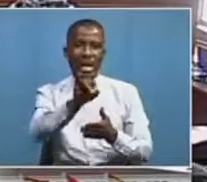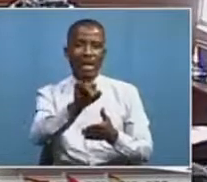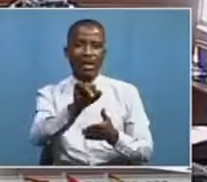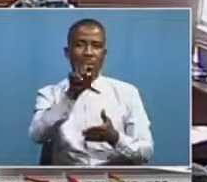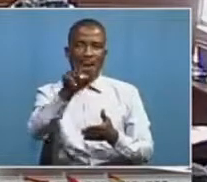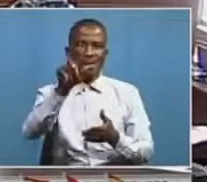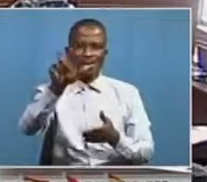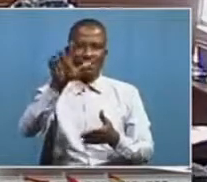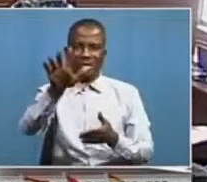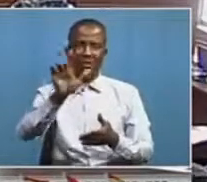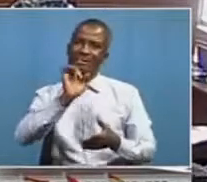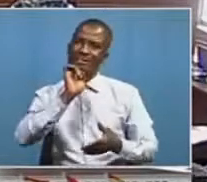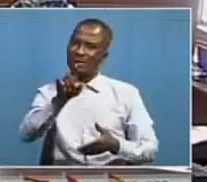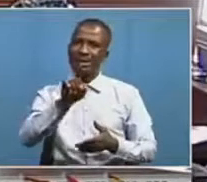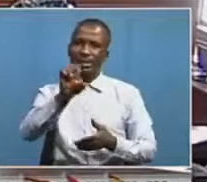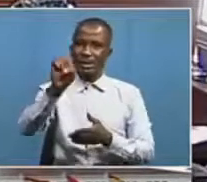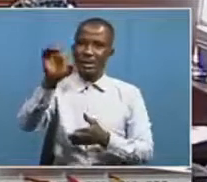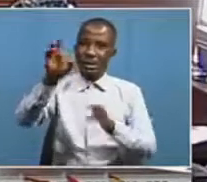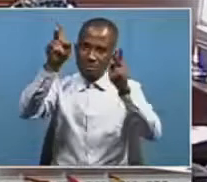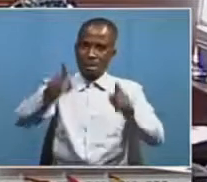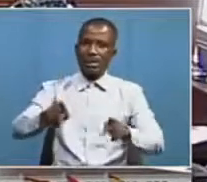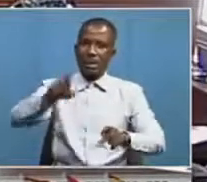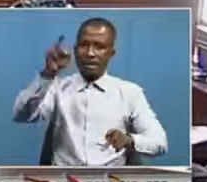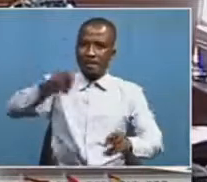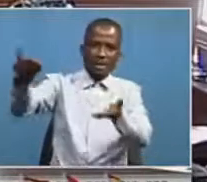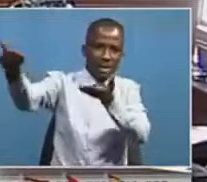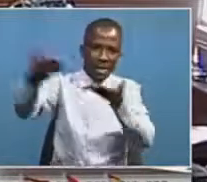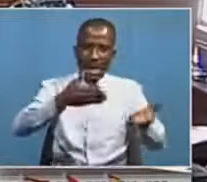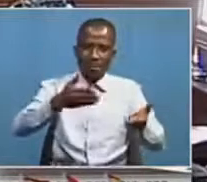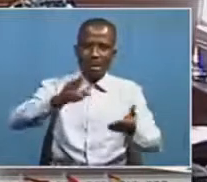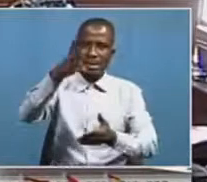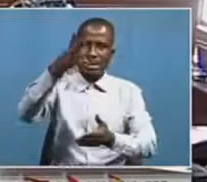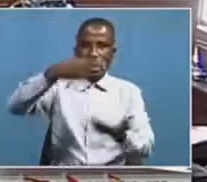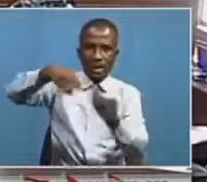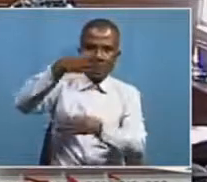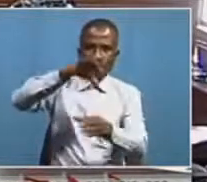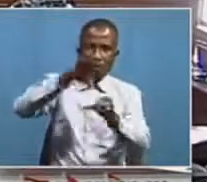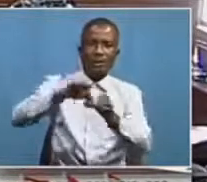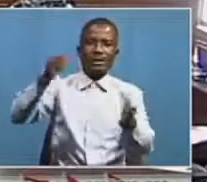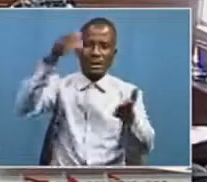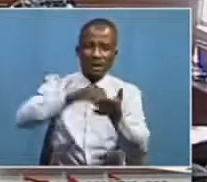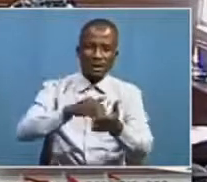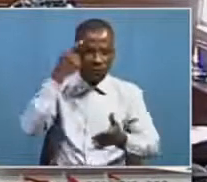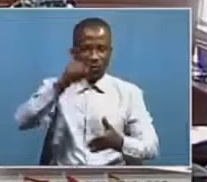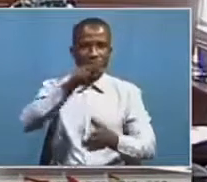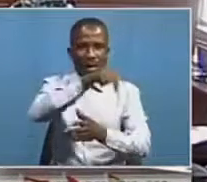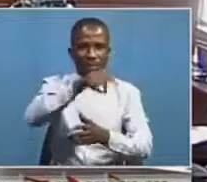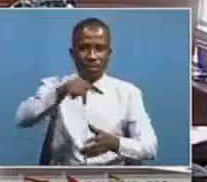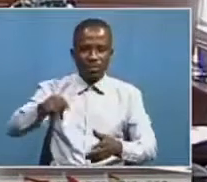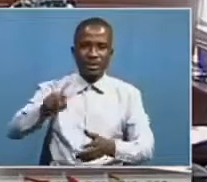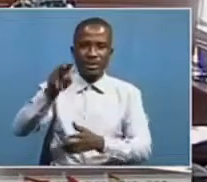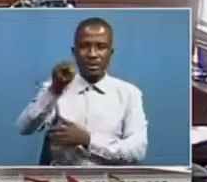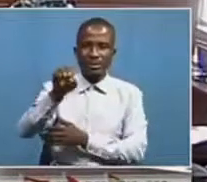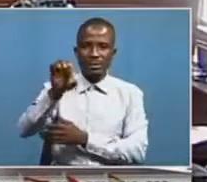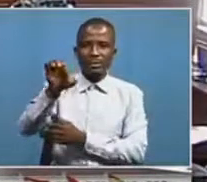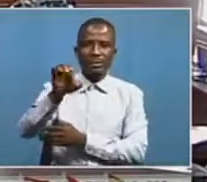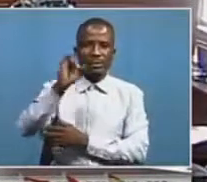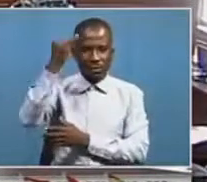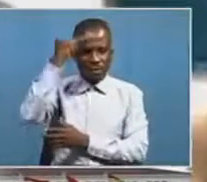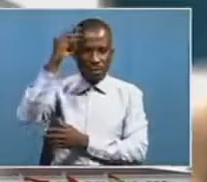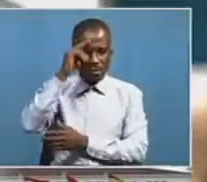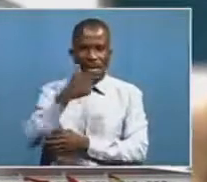further order directing the first respondent to proceed to conduct a second election between the first two candidates, that is, second respondent and